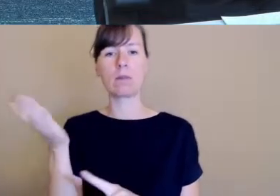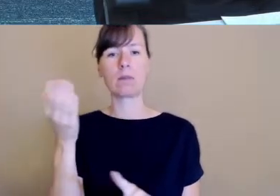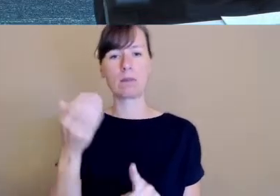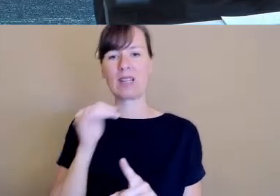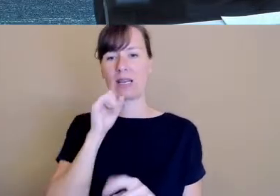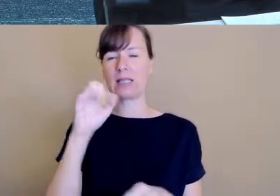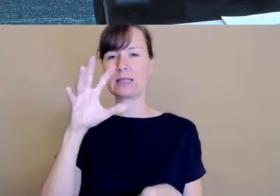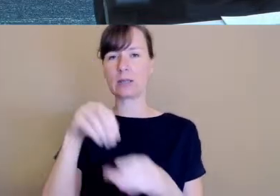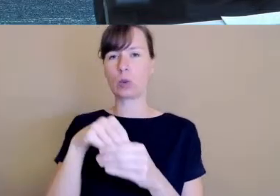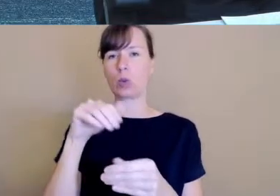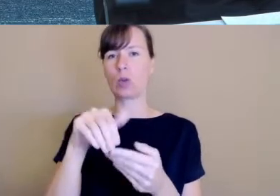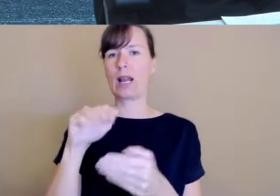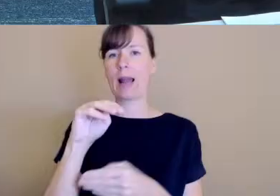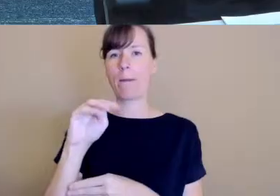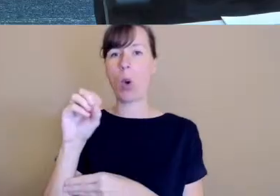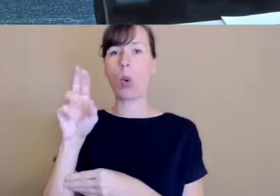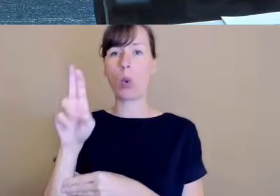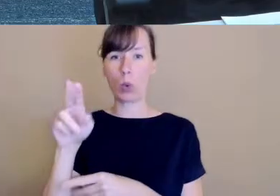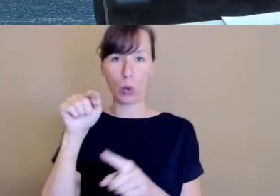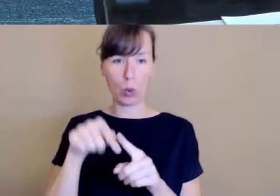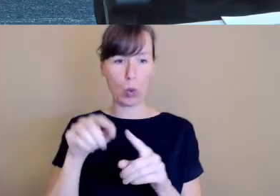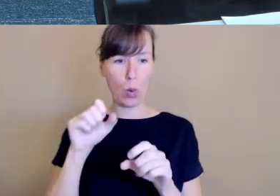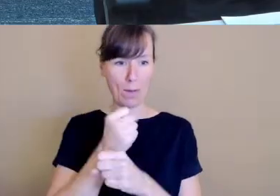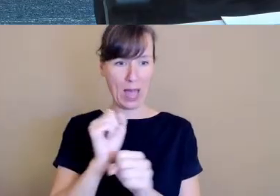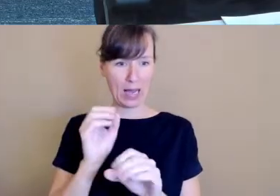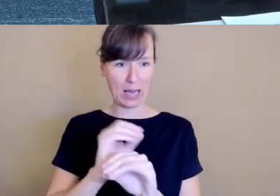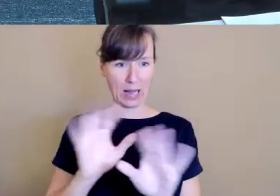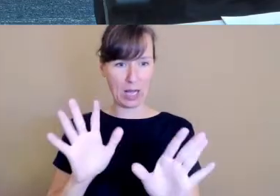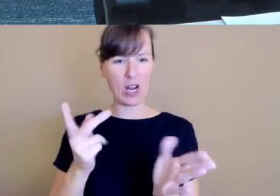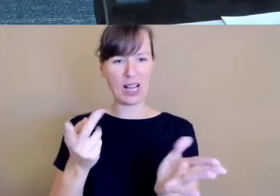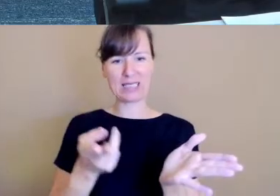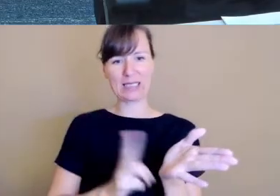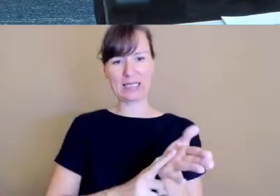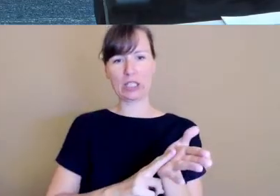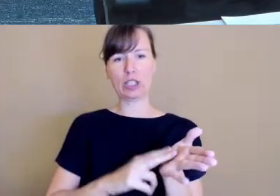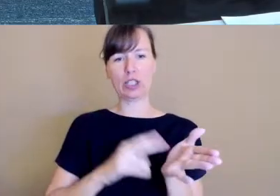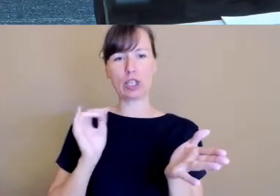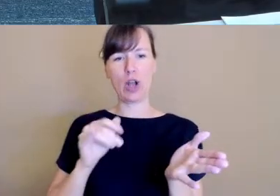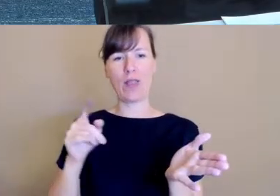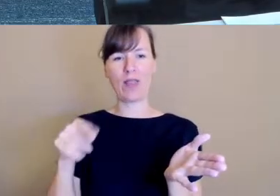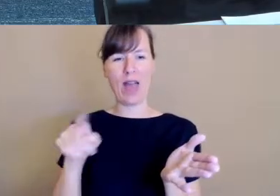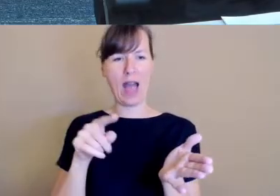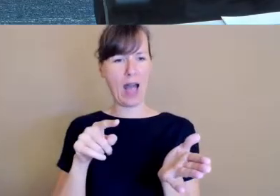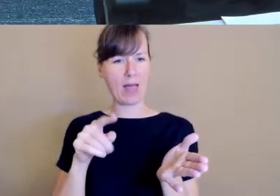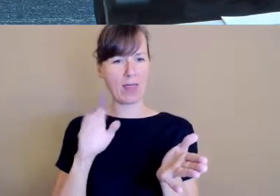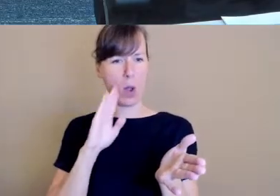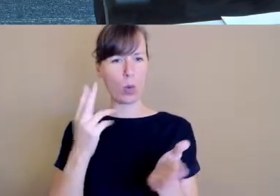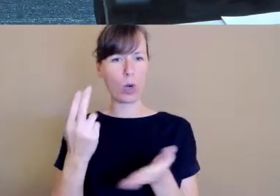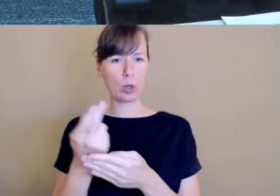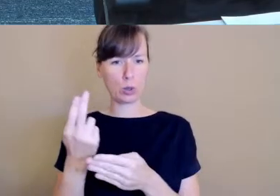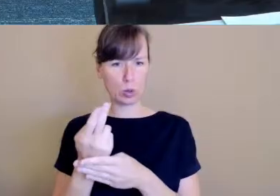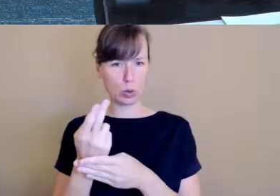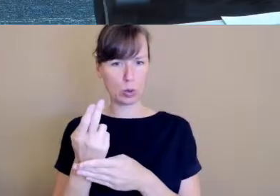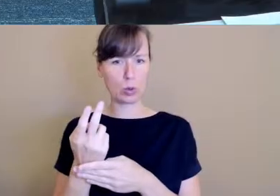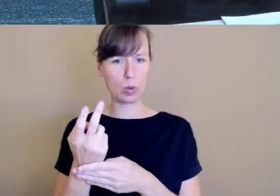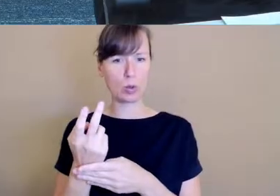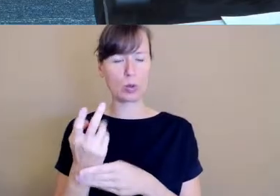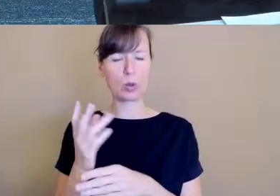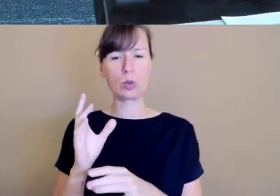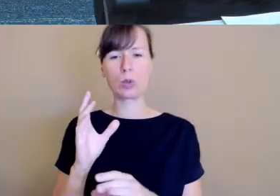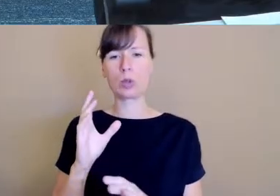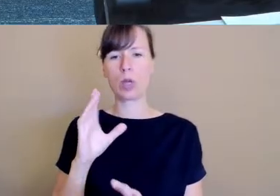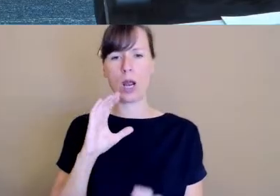sign communications with the Cheverly Green Infrastructure Committee, a Maryland 501c3 nonprofit, with some